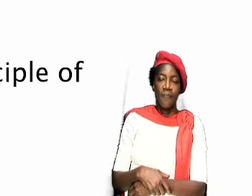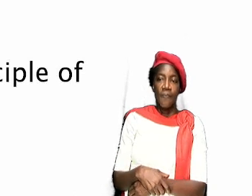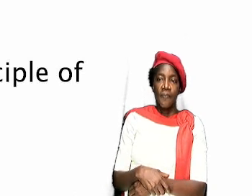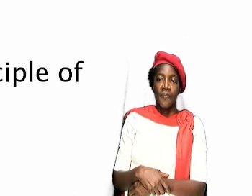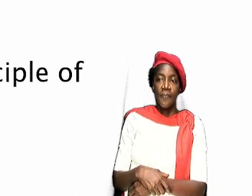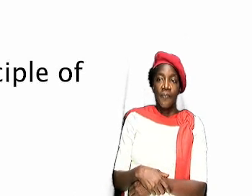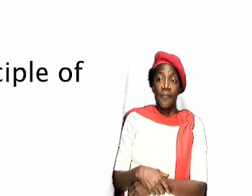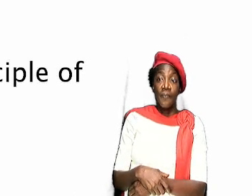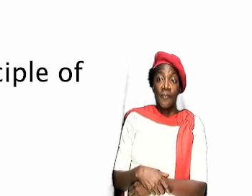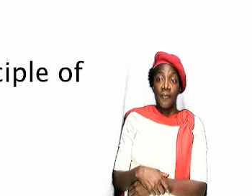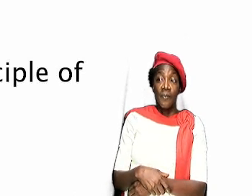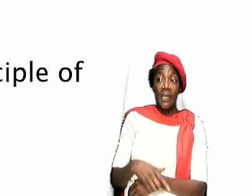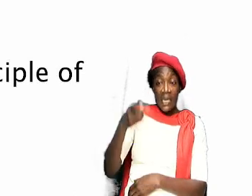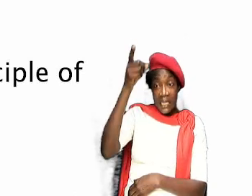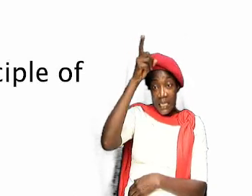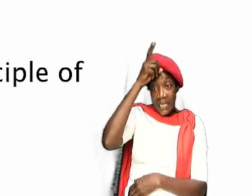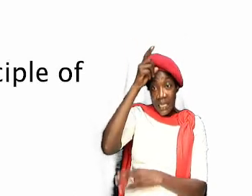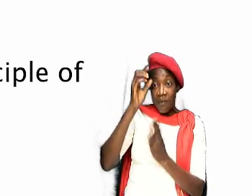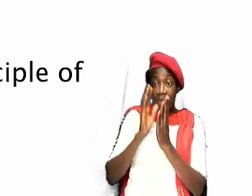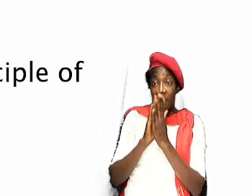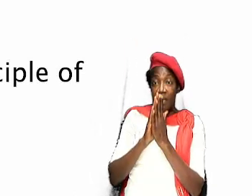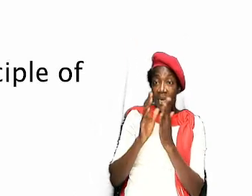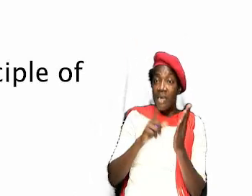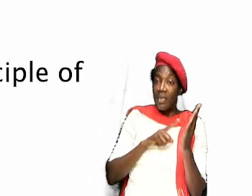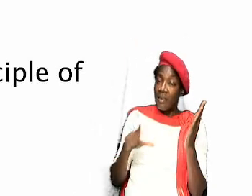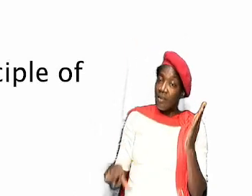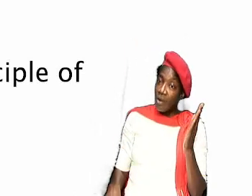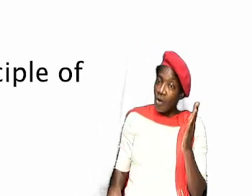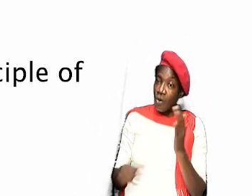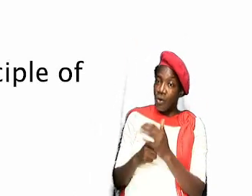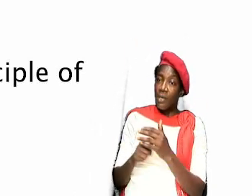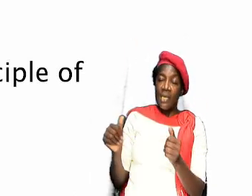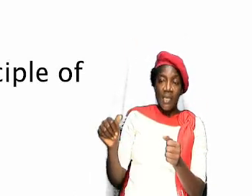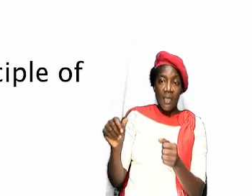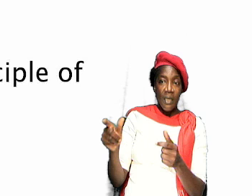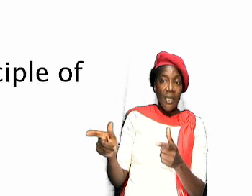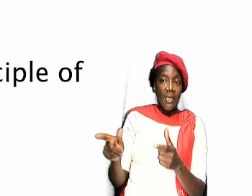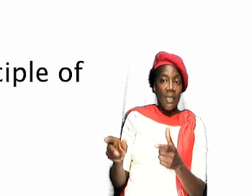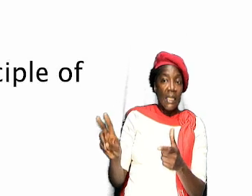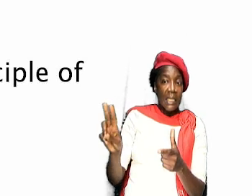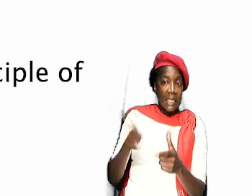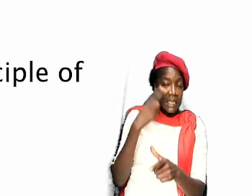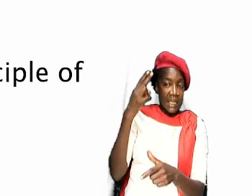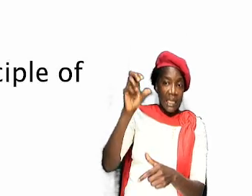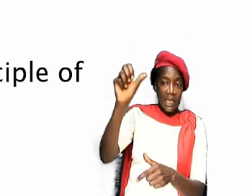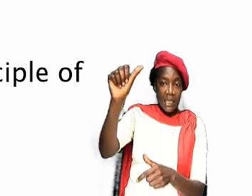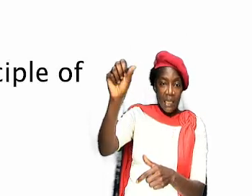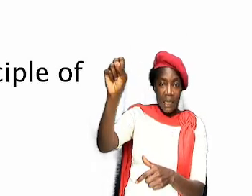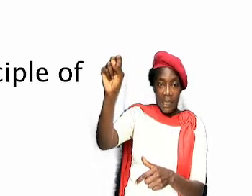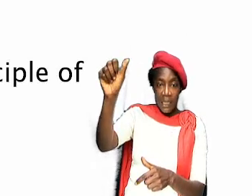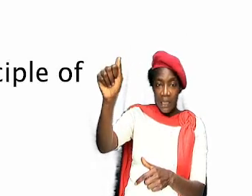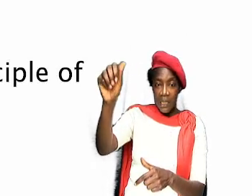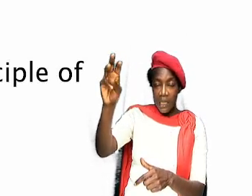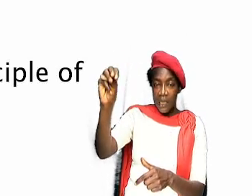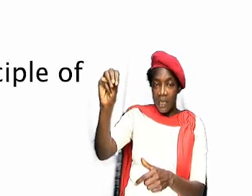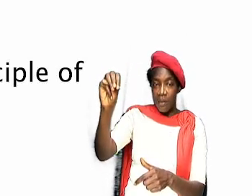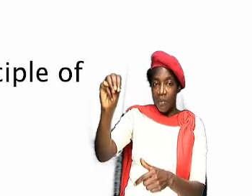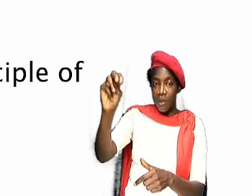David inquired of the Lord, 2 Samuel chapter 2, 1 to 2, and 2 Samuel